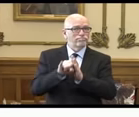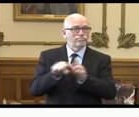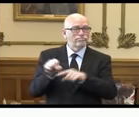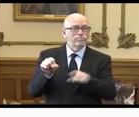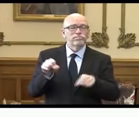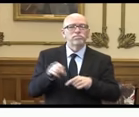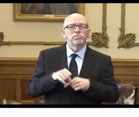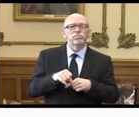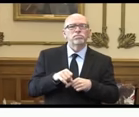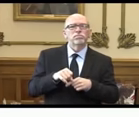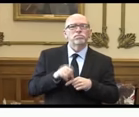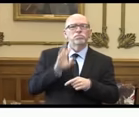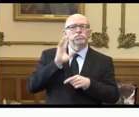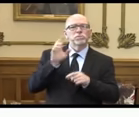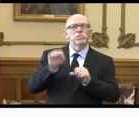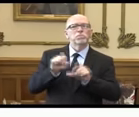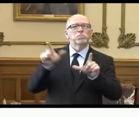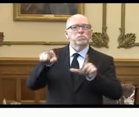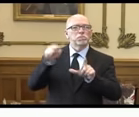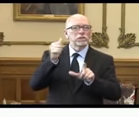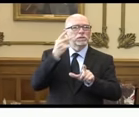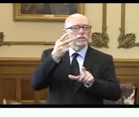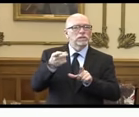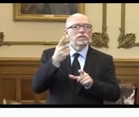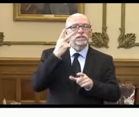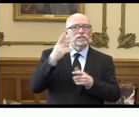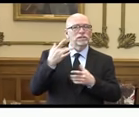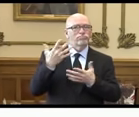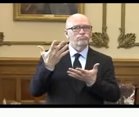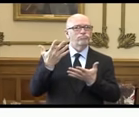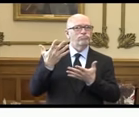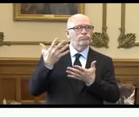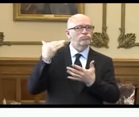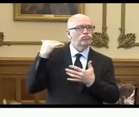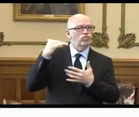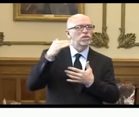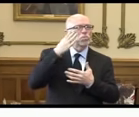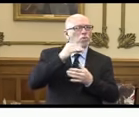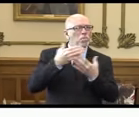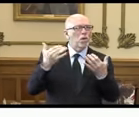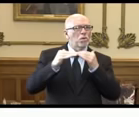I'll give you a second look through, and you'll notice that the trends are fairly steady.